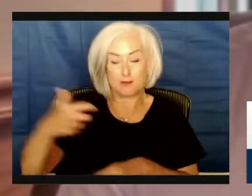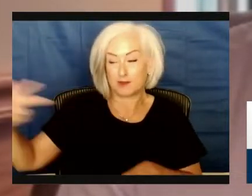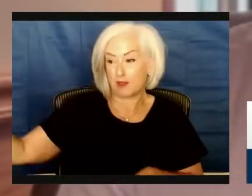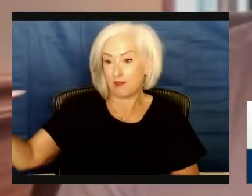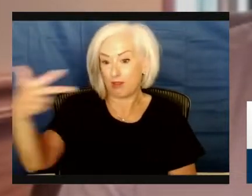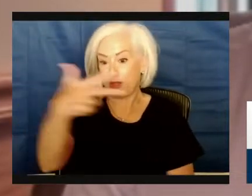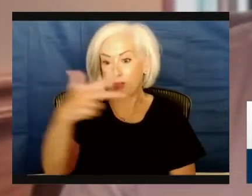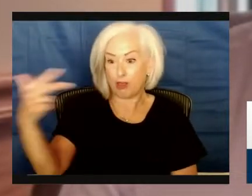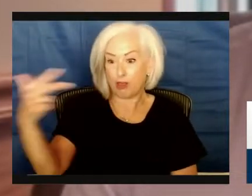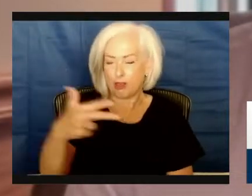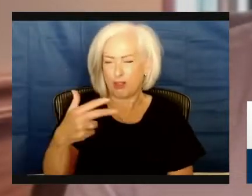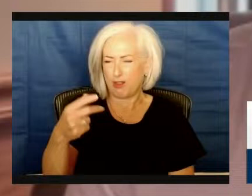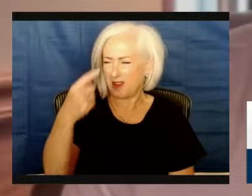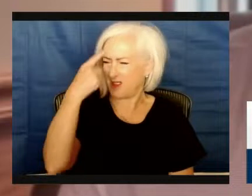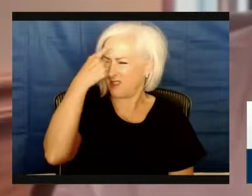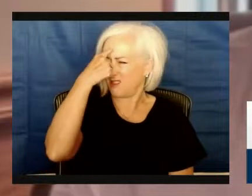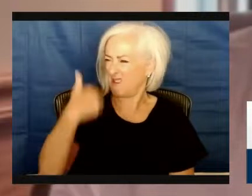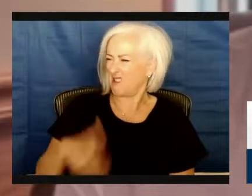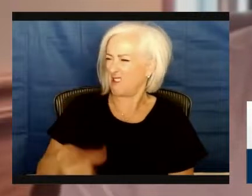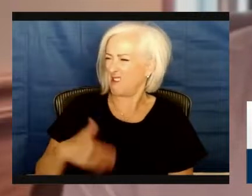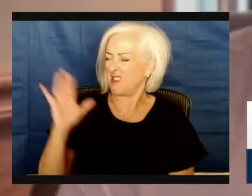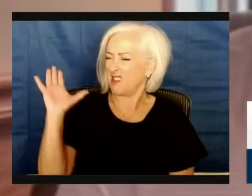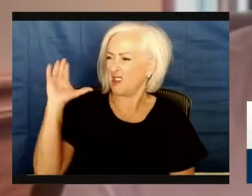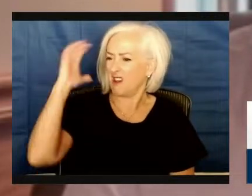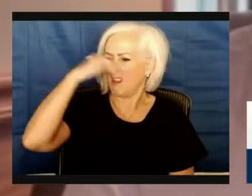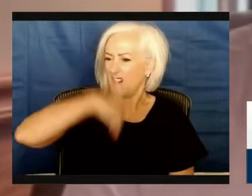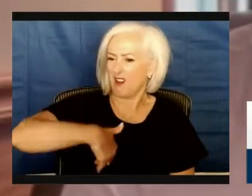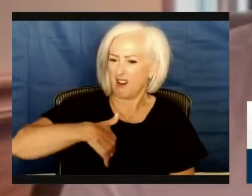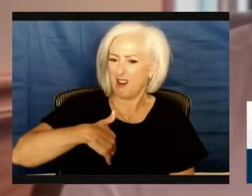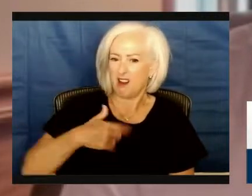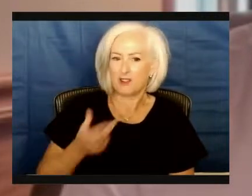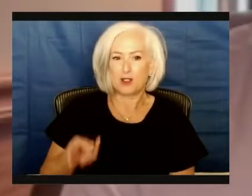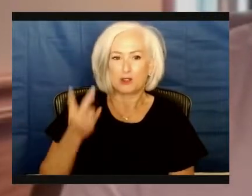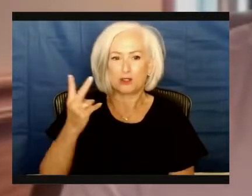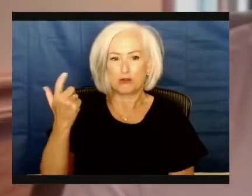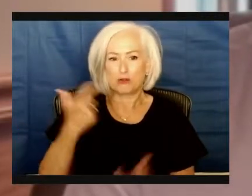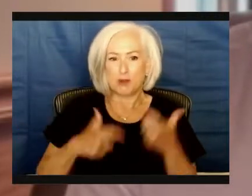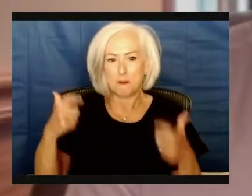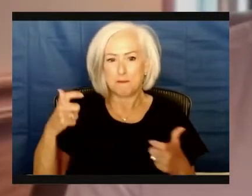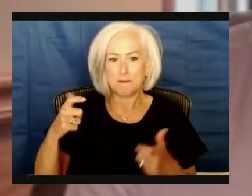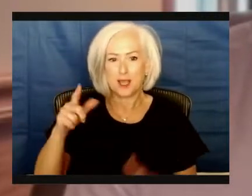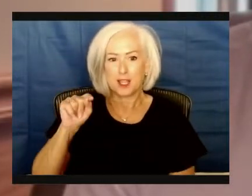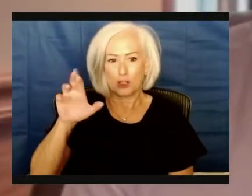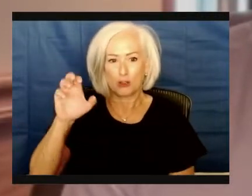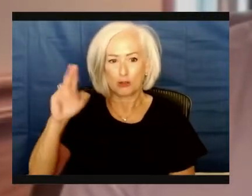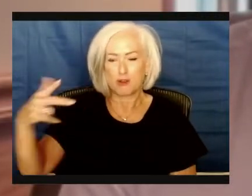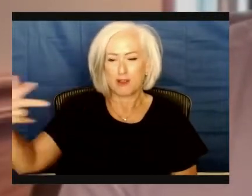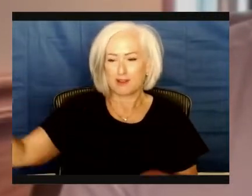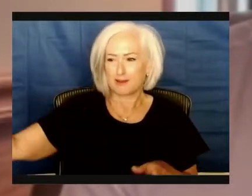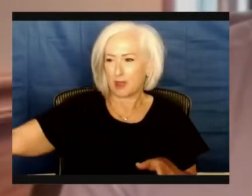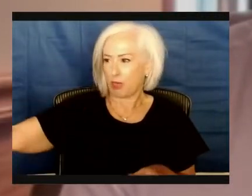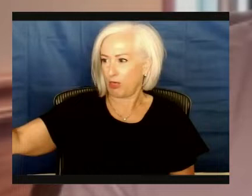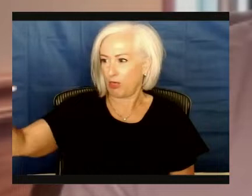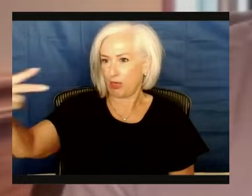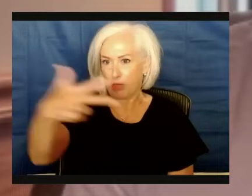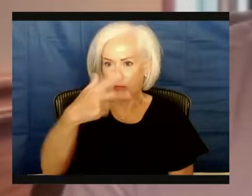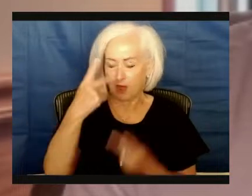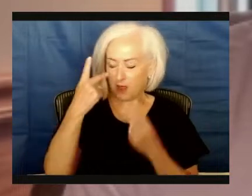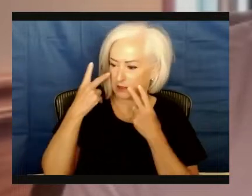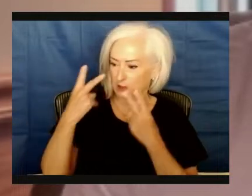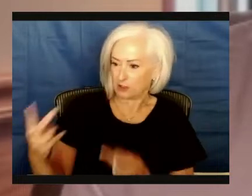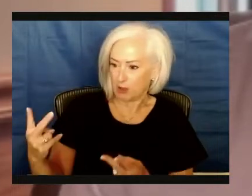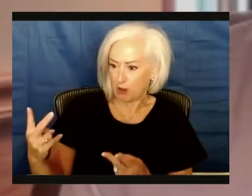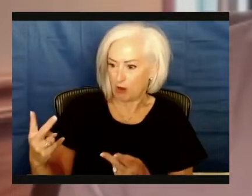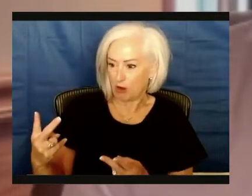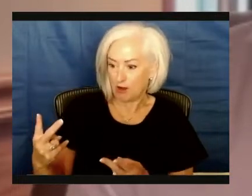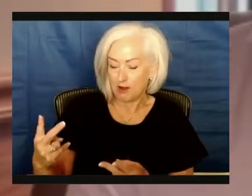I was just thinking that's kind of odd that there's these two large dump trucks moving kind of quickly perpendicular to the train. And that's when I heard the